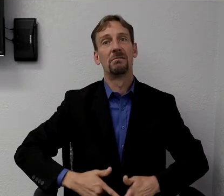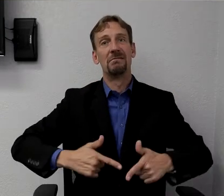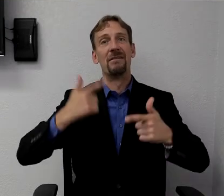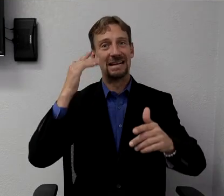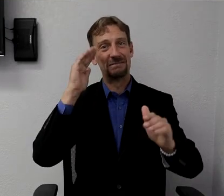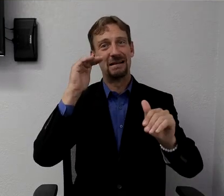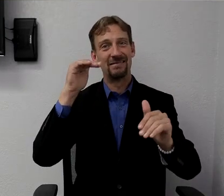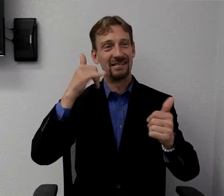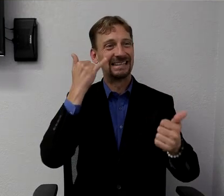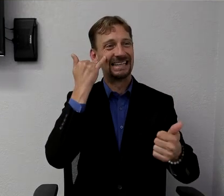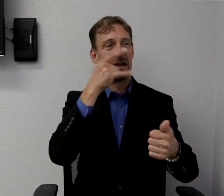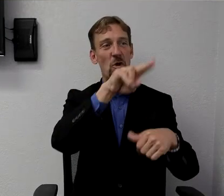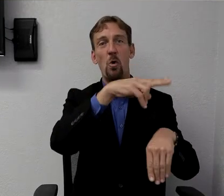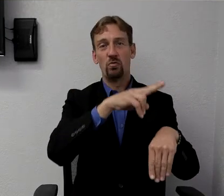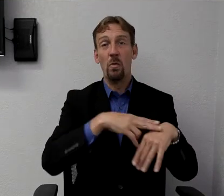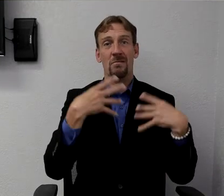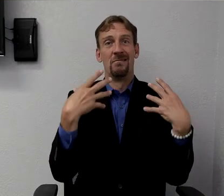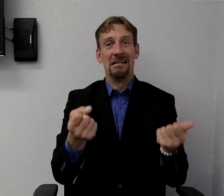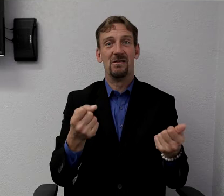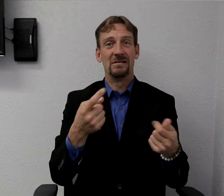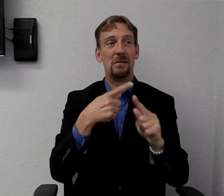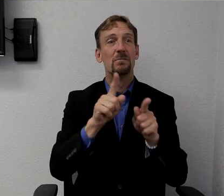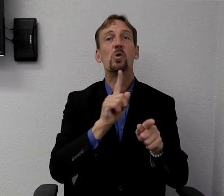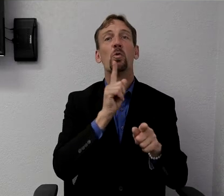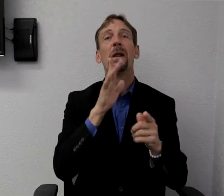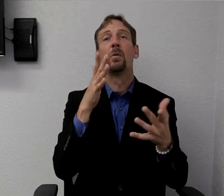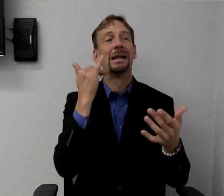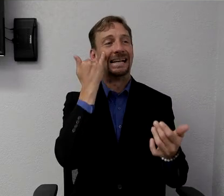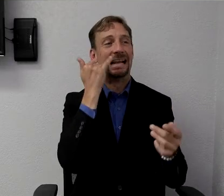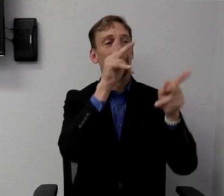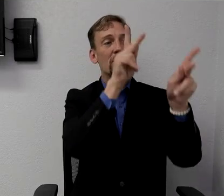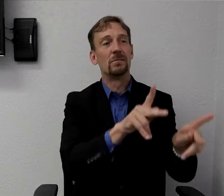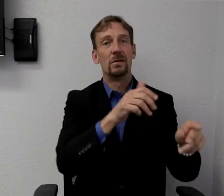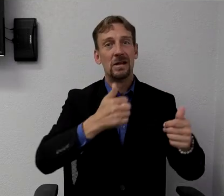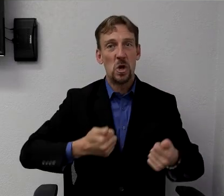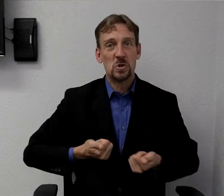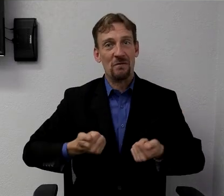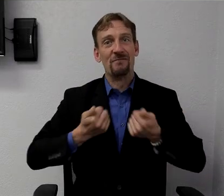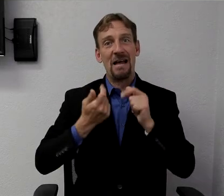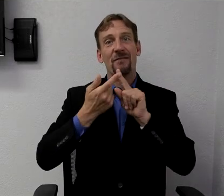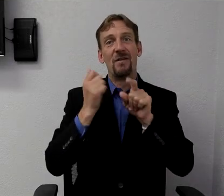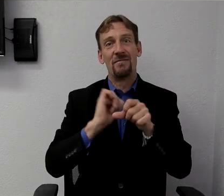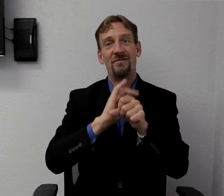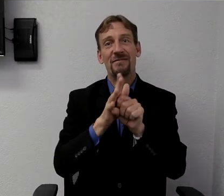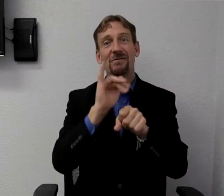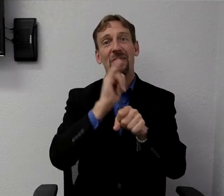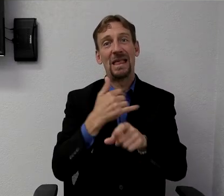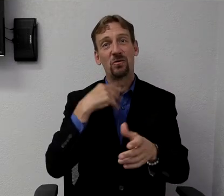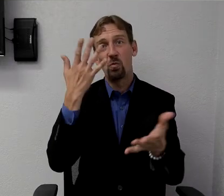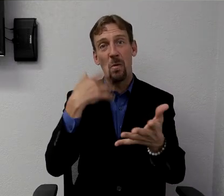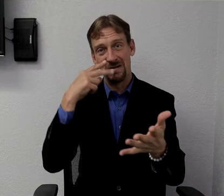on survivability of the virus. And again, looking at very